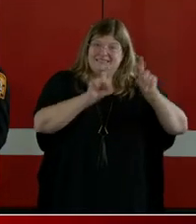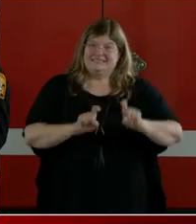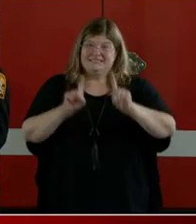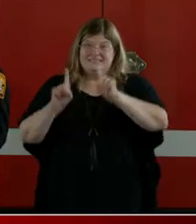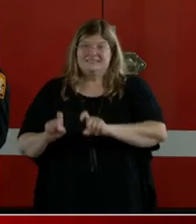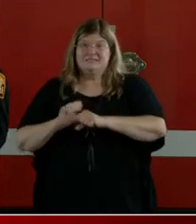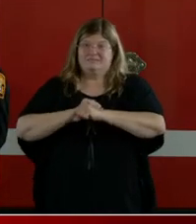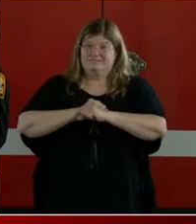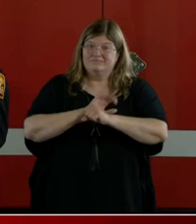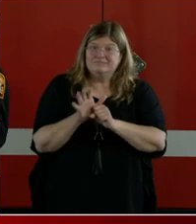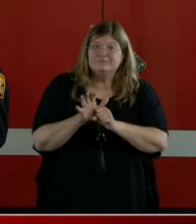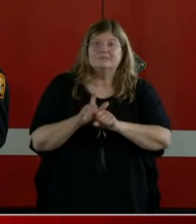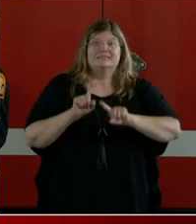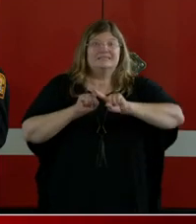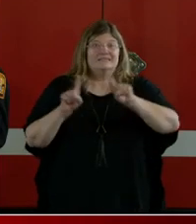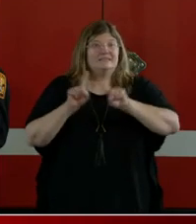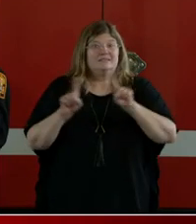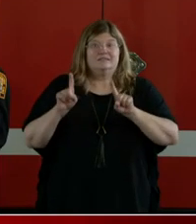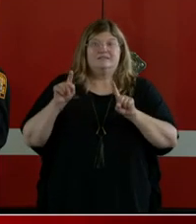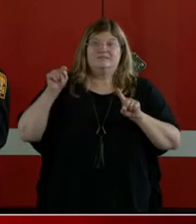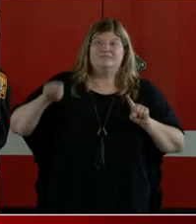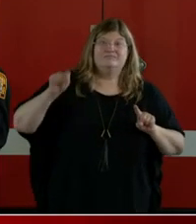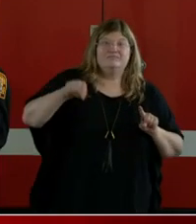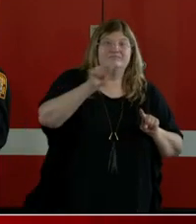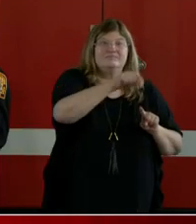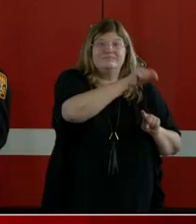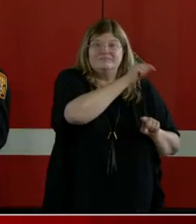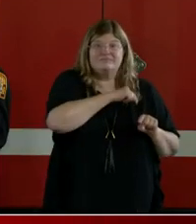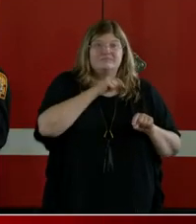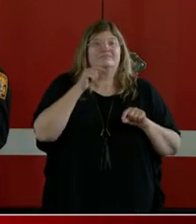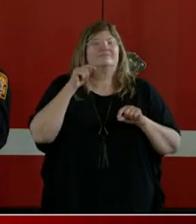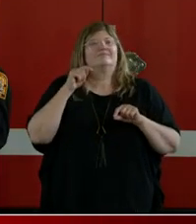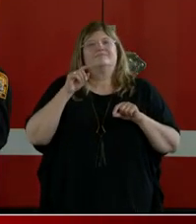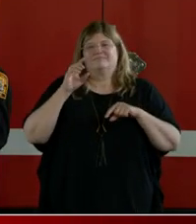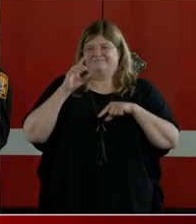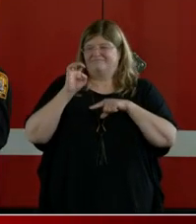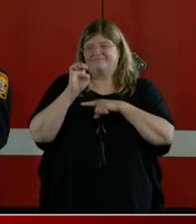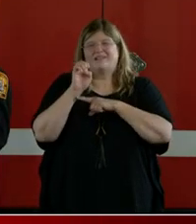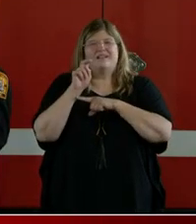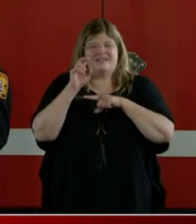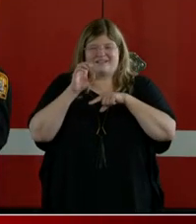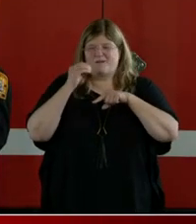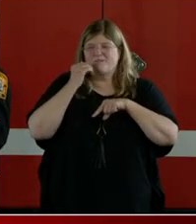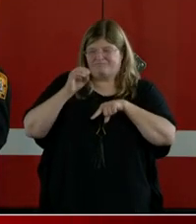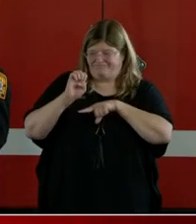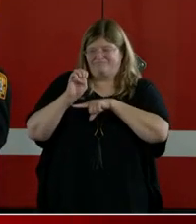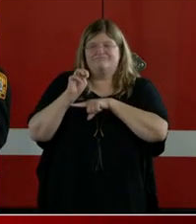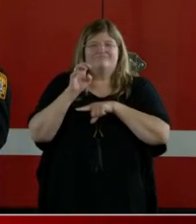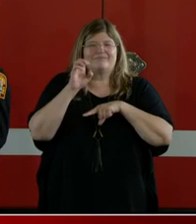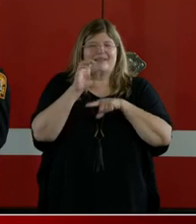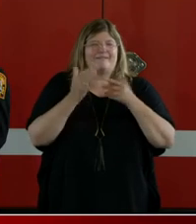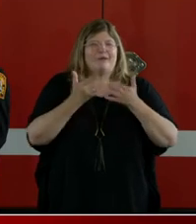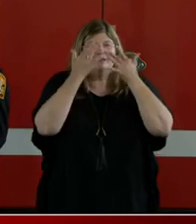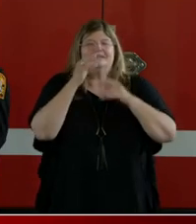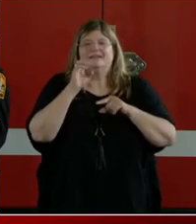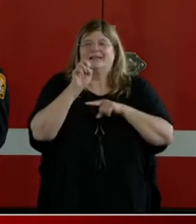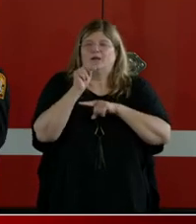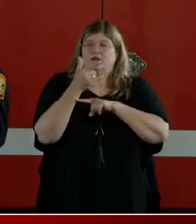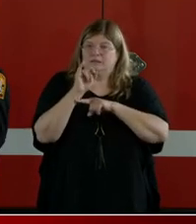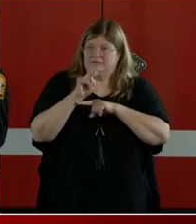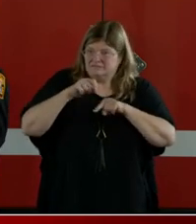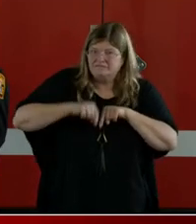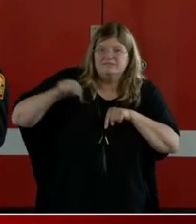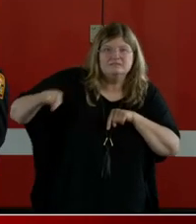and every week. And this is the story of the past 5 years, Chief Dean and his team rising to any